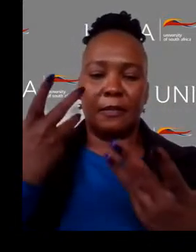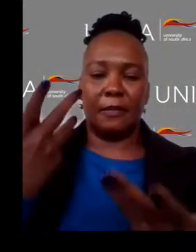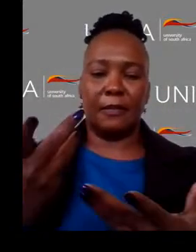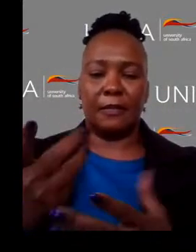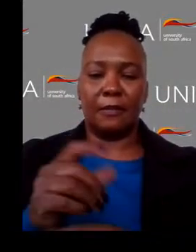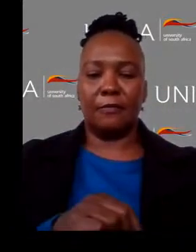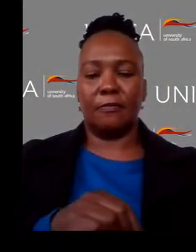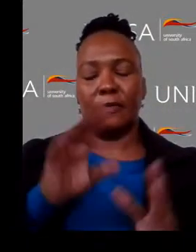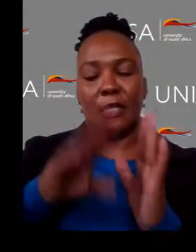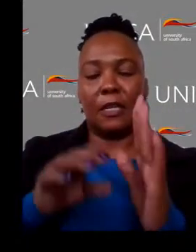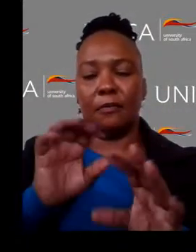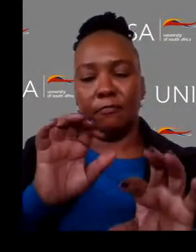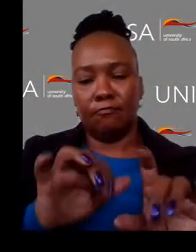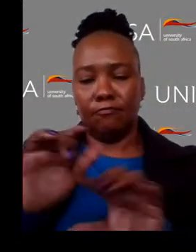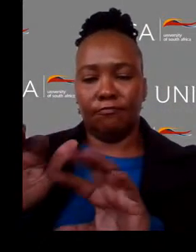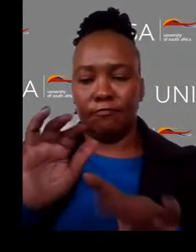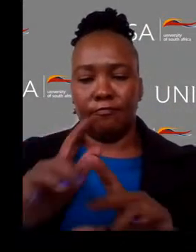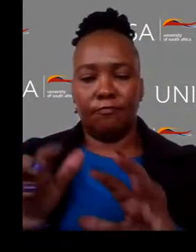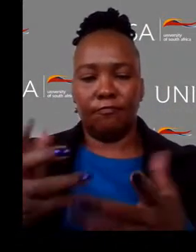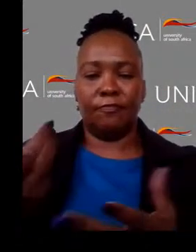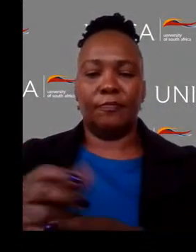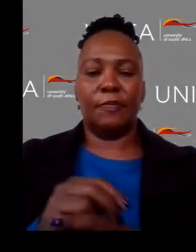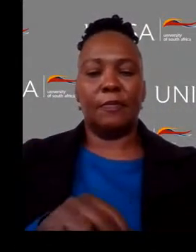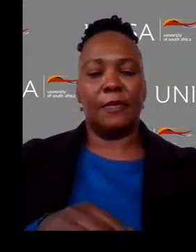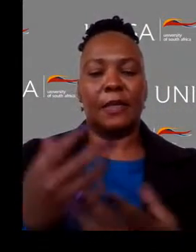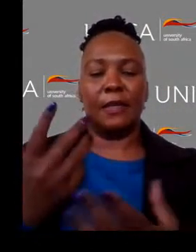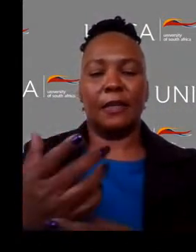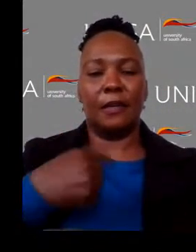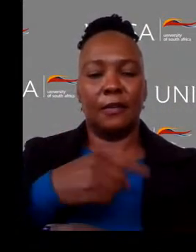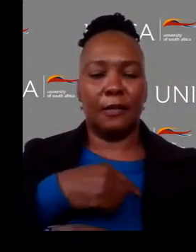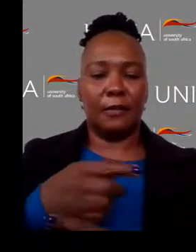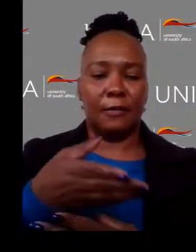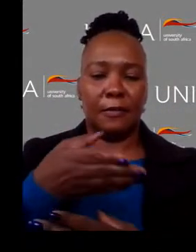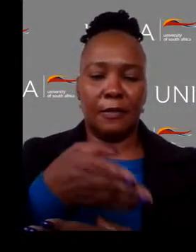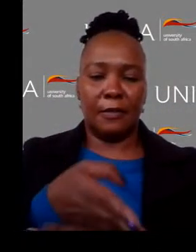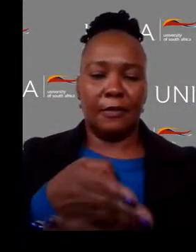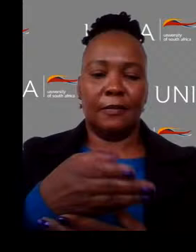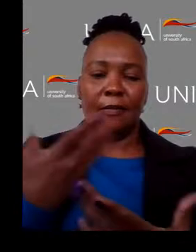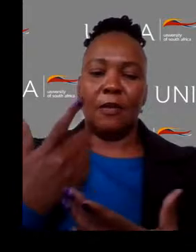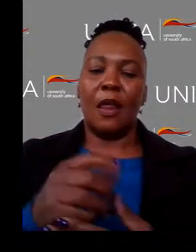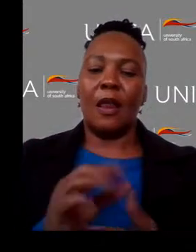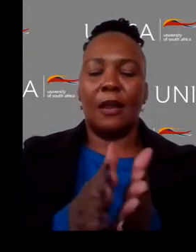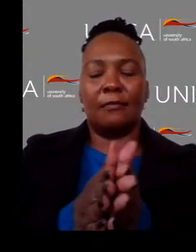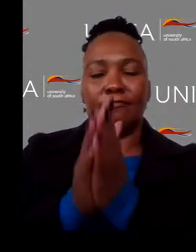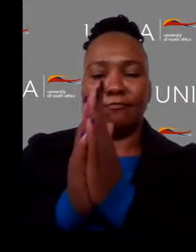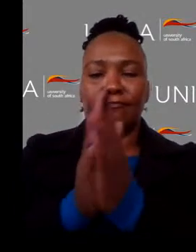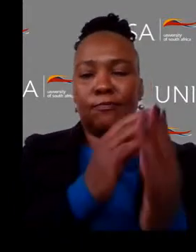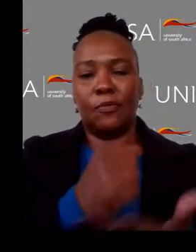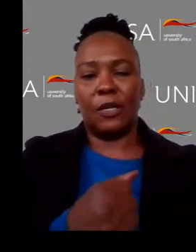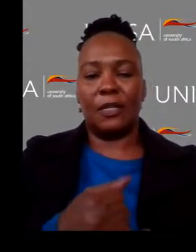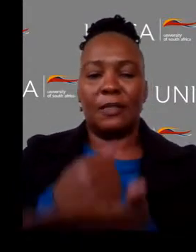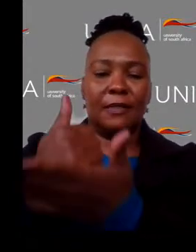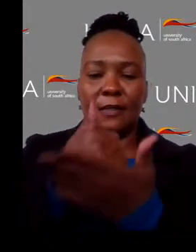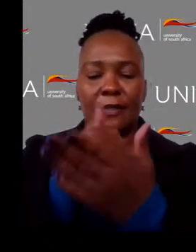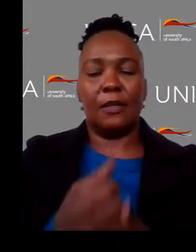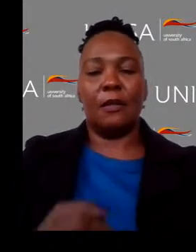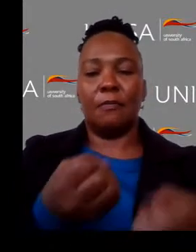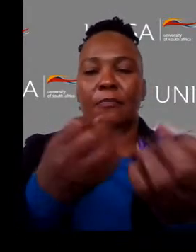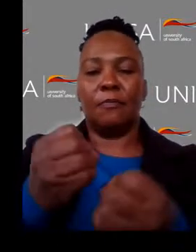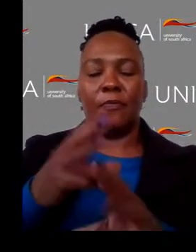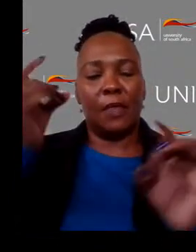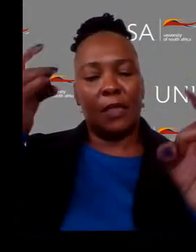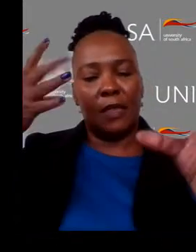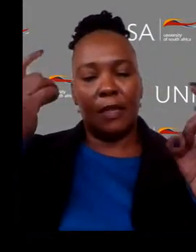start typing your question. Me, as your AI-powered assistant, will then provide you with the information you need in